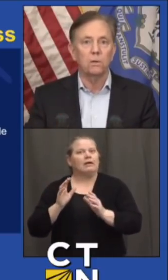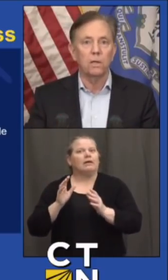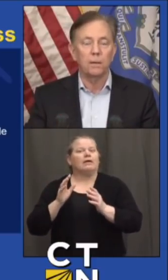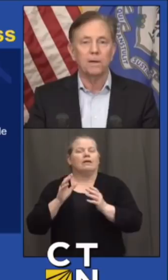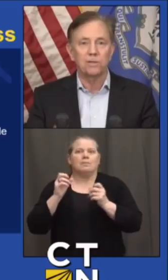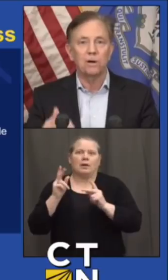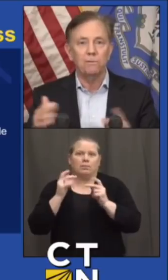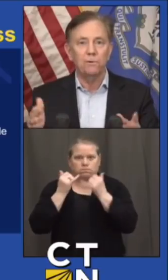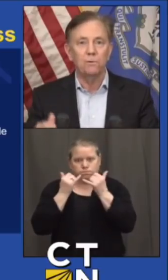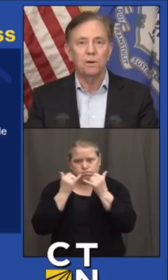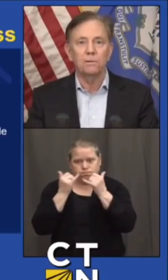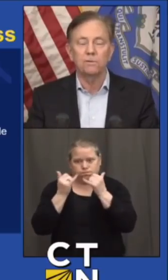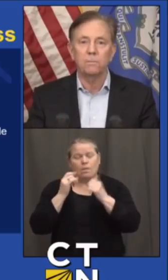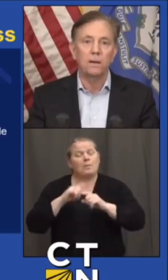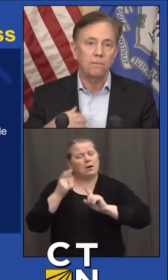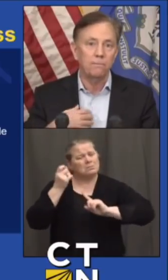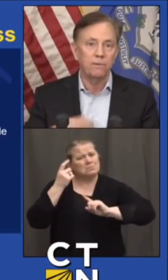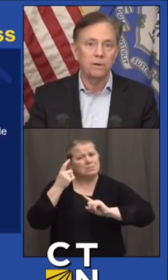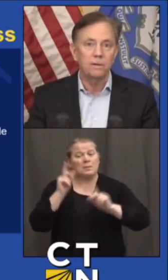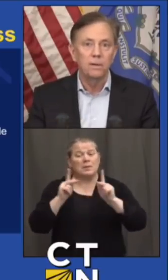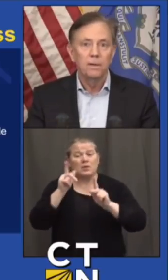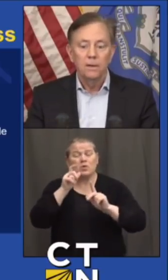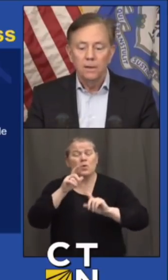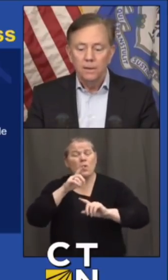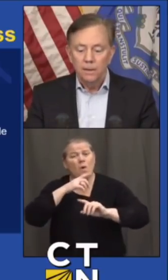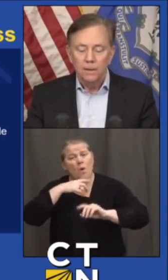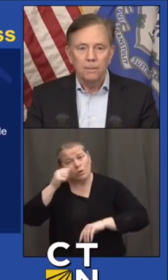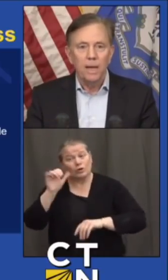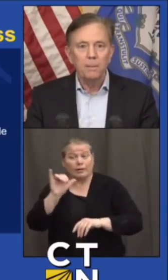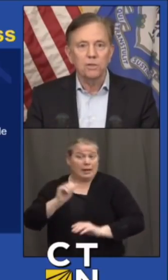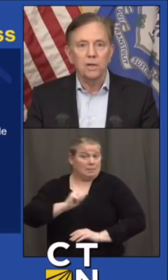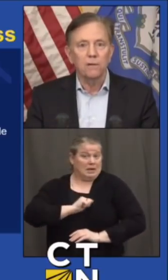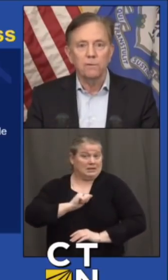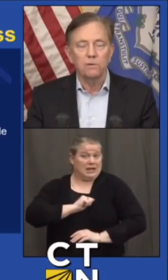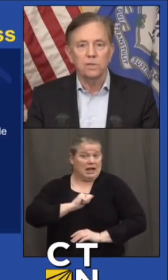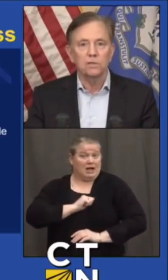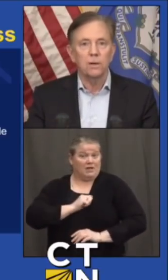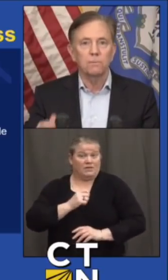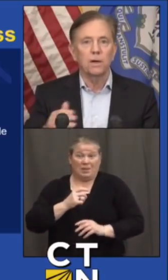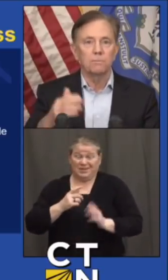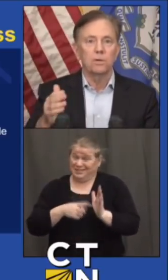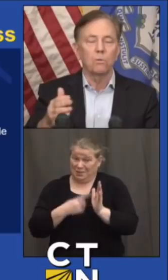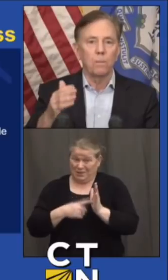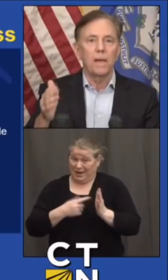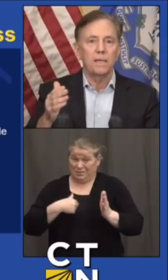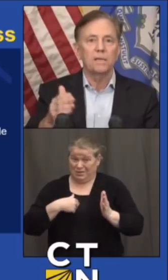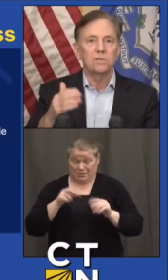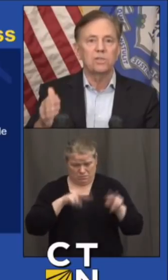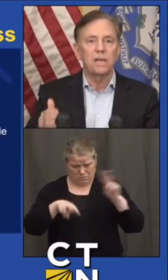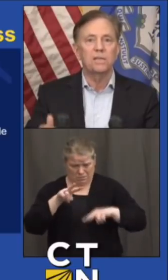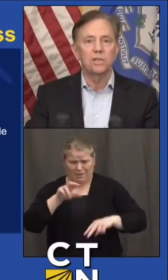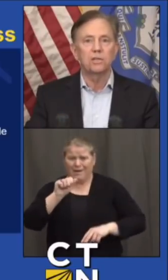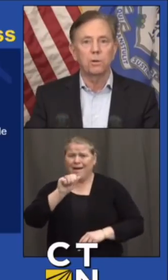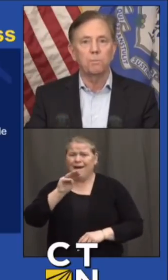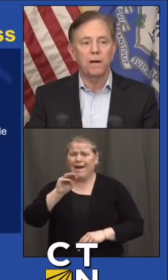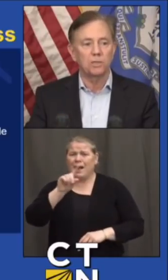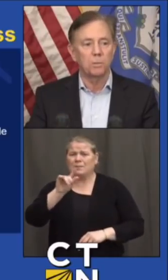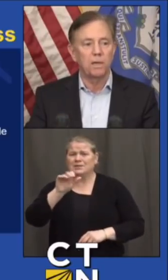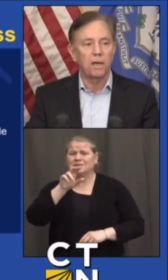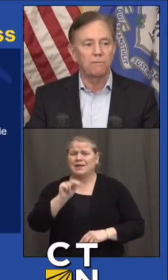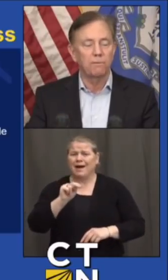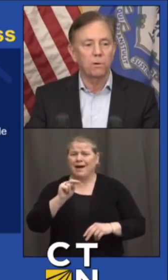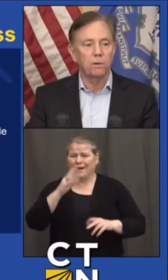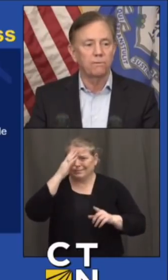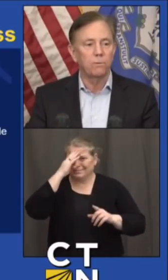older, like myself, who sometimes I even find Amazon confusing sometimes. So we're making this as easy as we